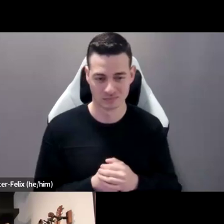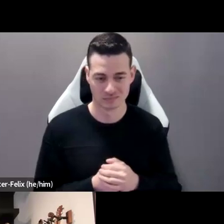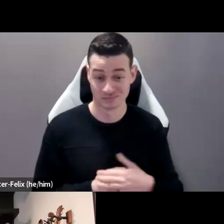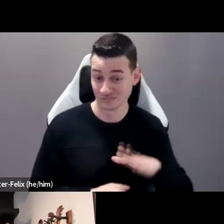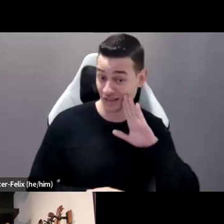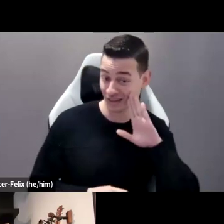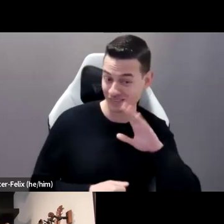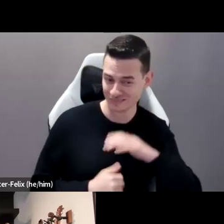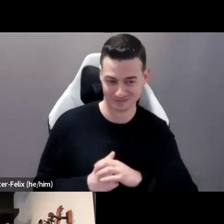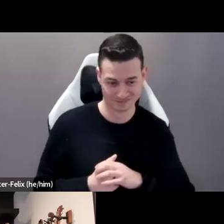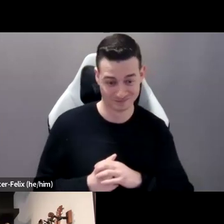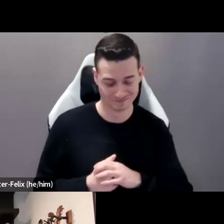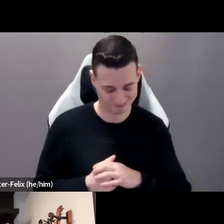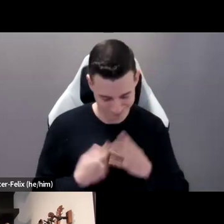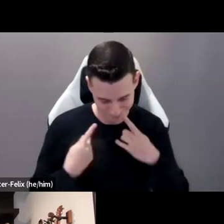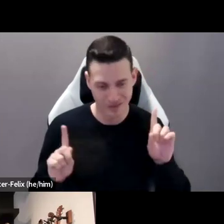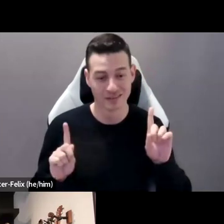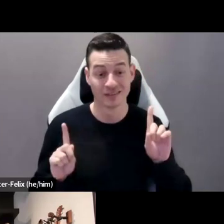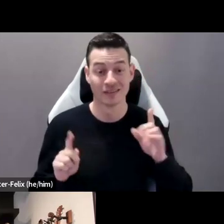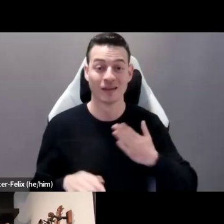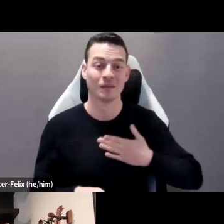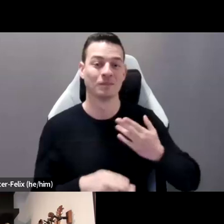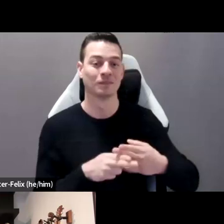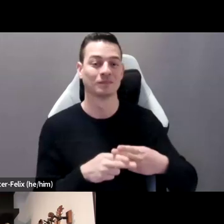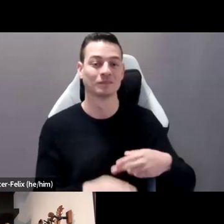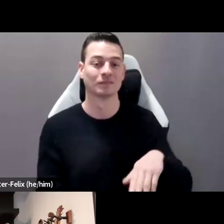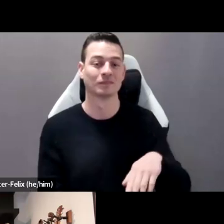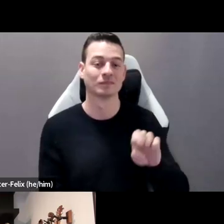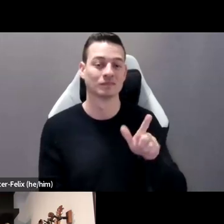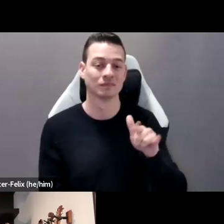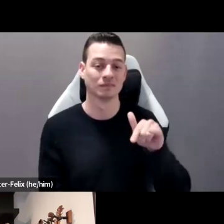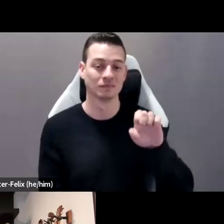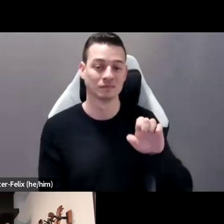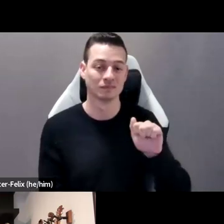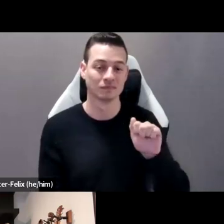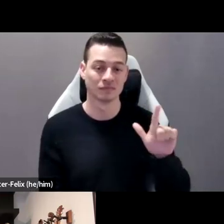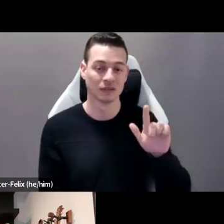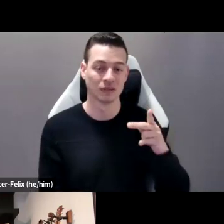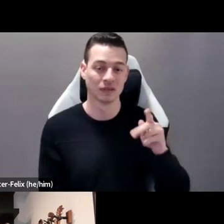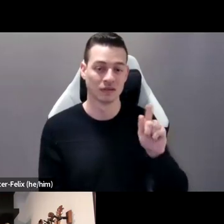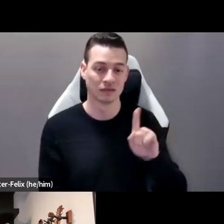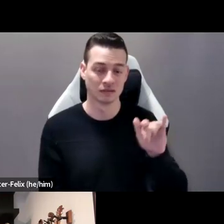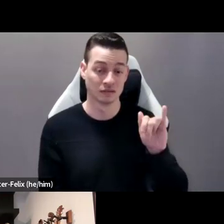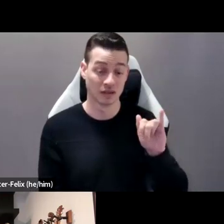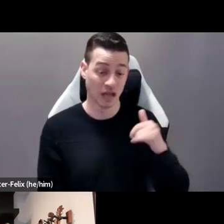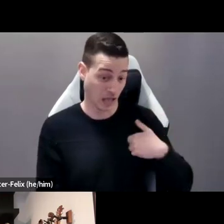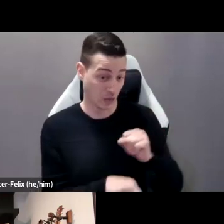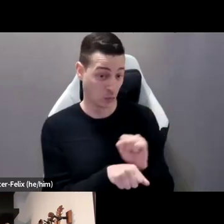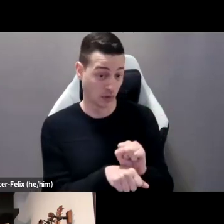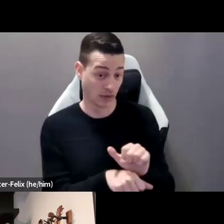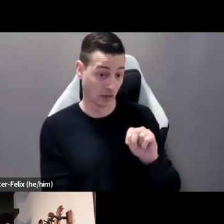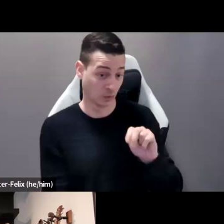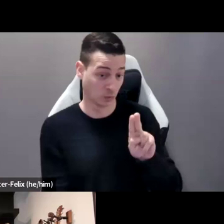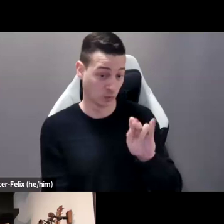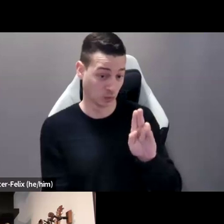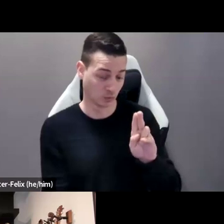Hi, everyone. Yes, my name is Elie Al Kazzi. I'm one of the gastroenterologists at NYU Langone. I